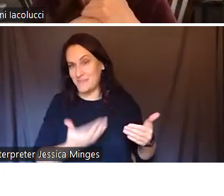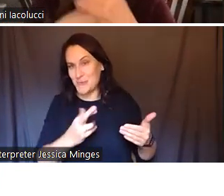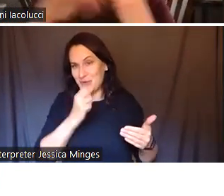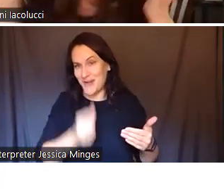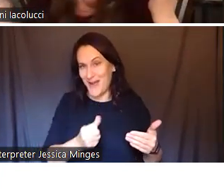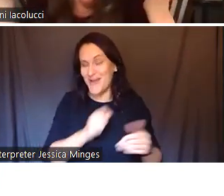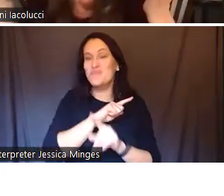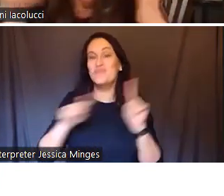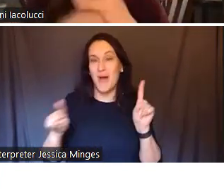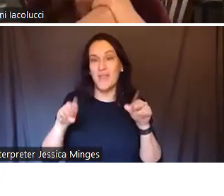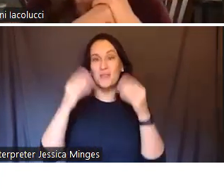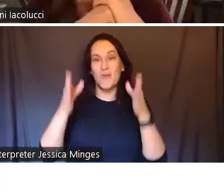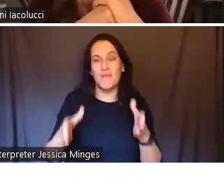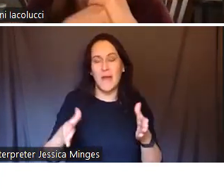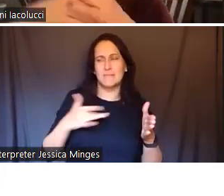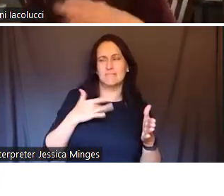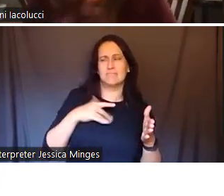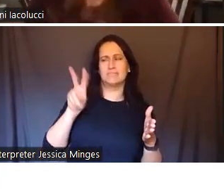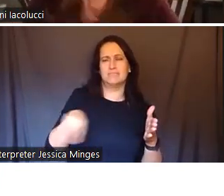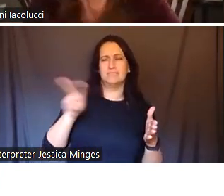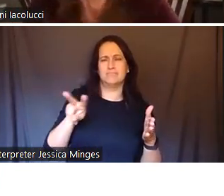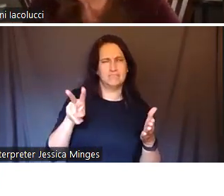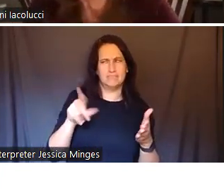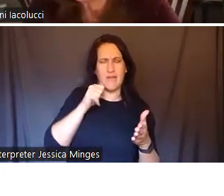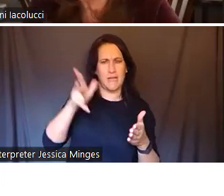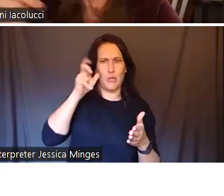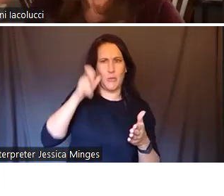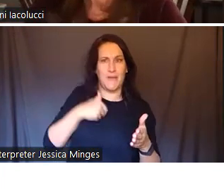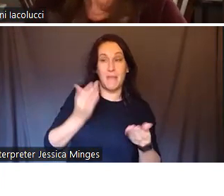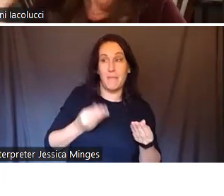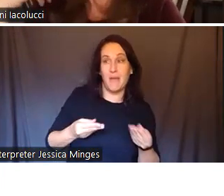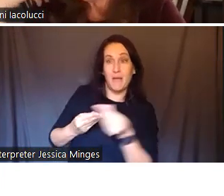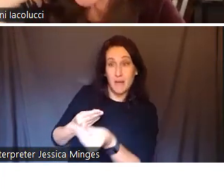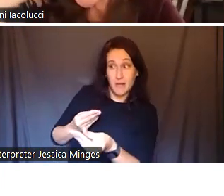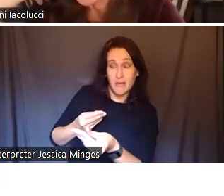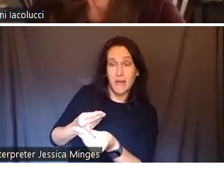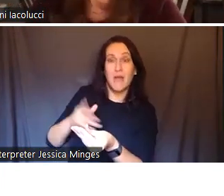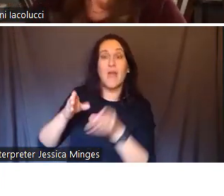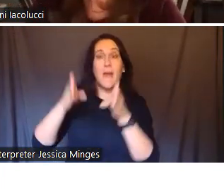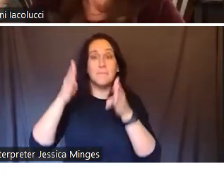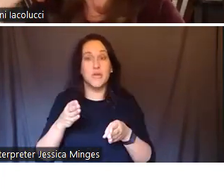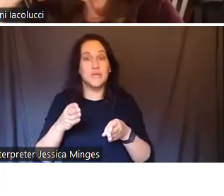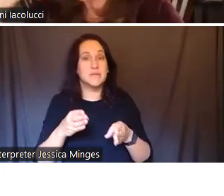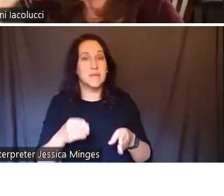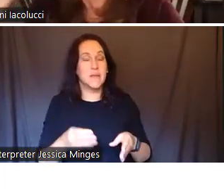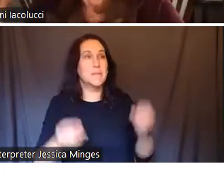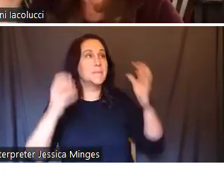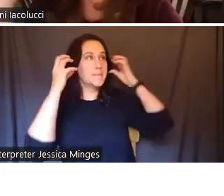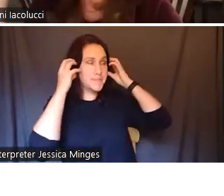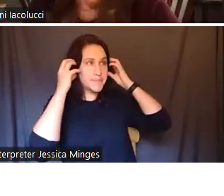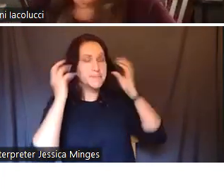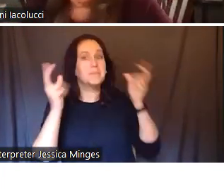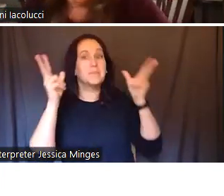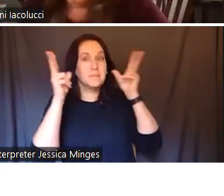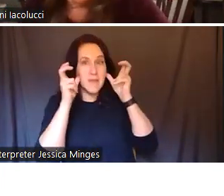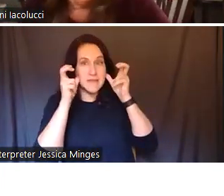the provider senses that they're not hearing and may offer a pocket talker. The person puts it on, starts listening, and